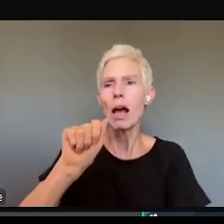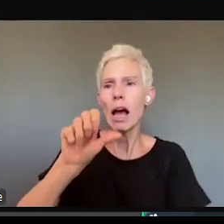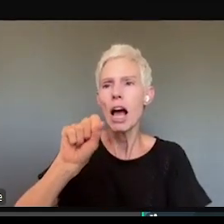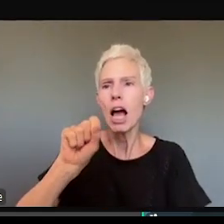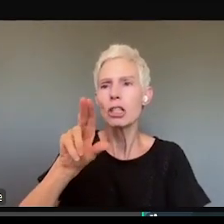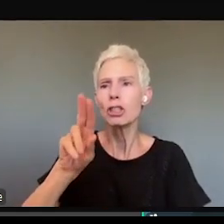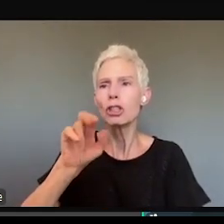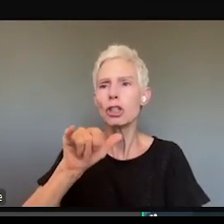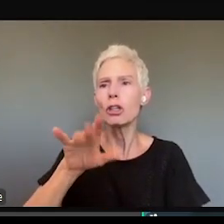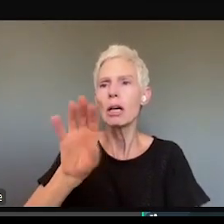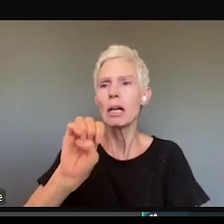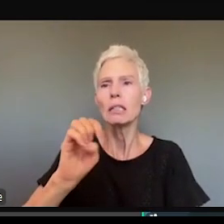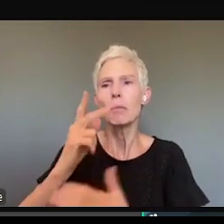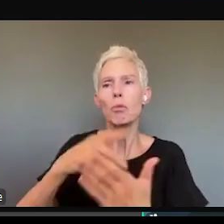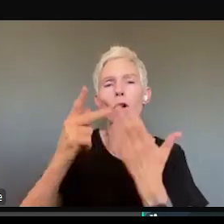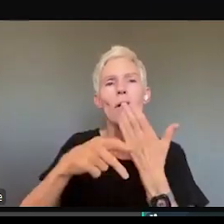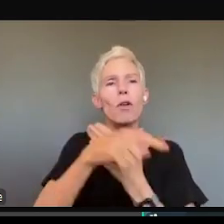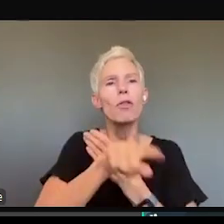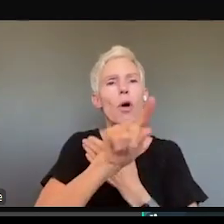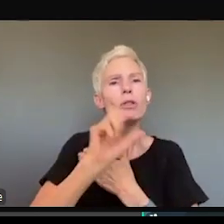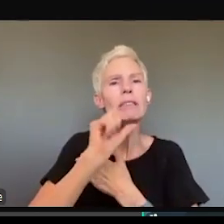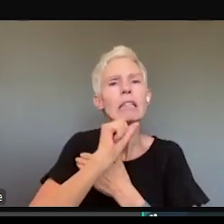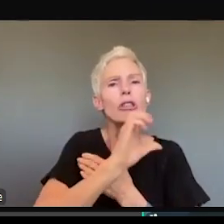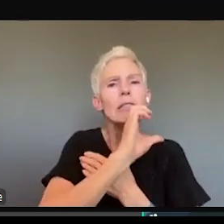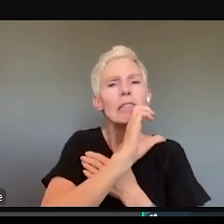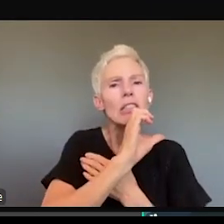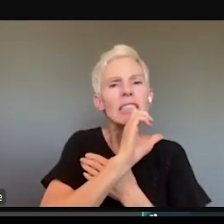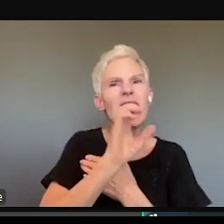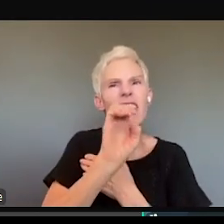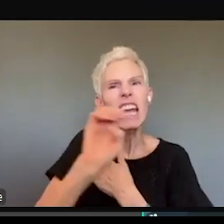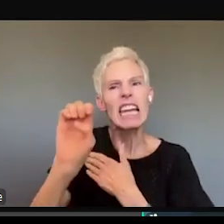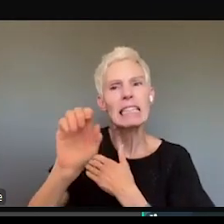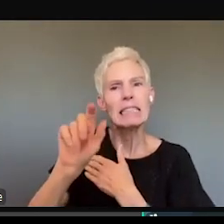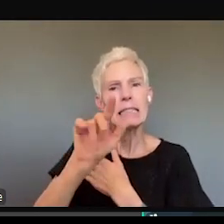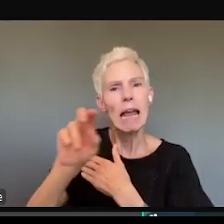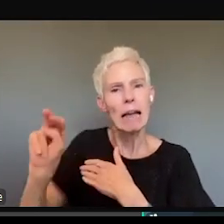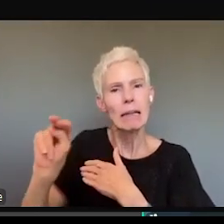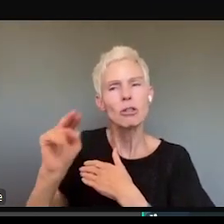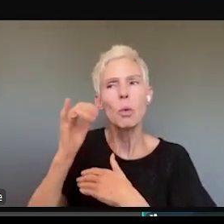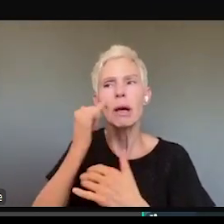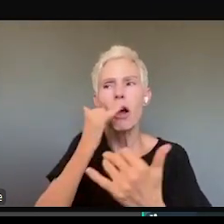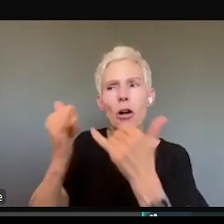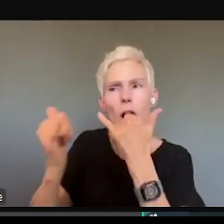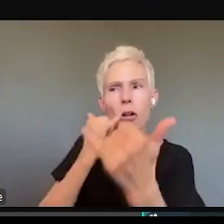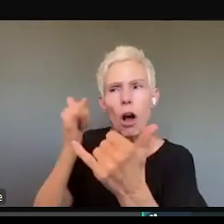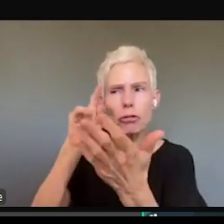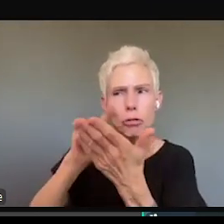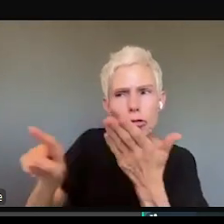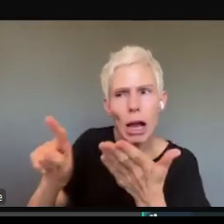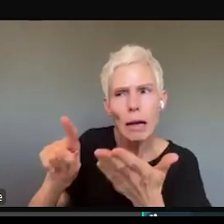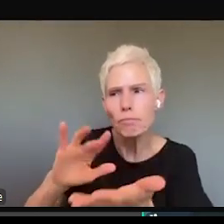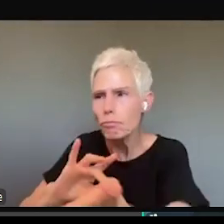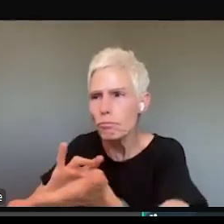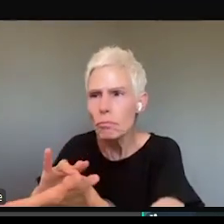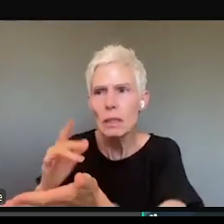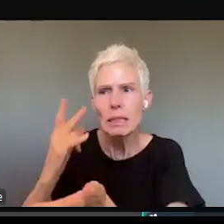seniors in Eastern Tennessee. And so we make follow-up calls to them on a daily basis to kind of check in on them, see how they're doing, medication